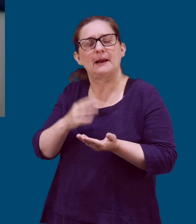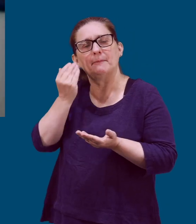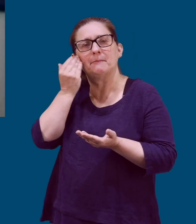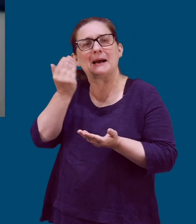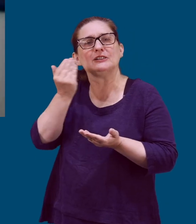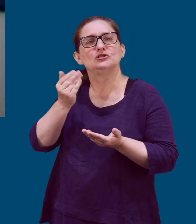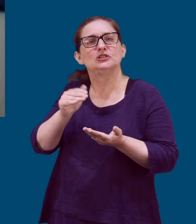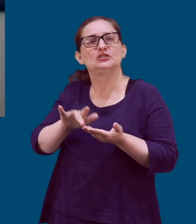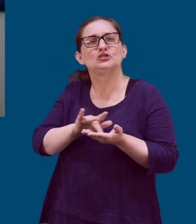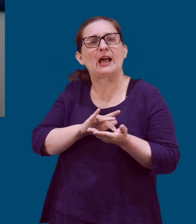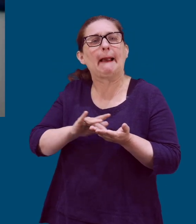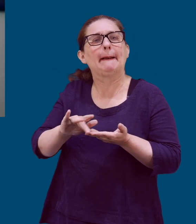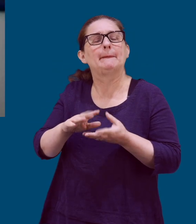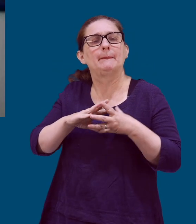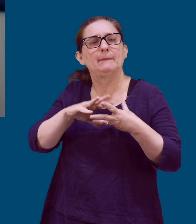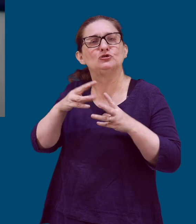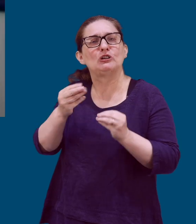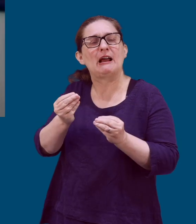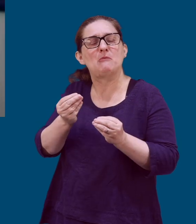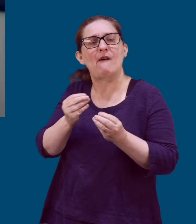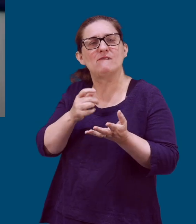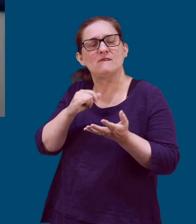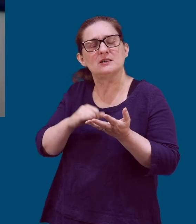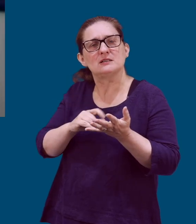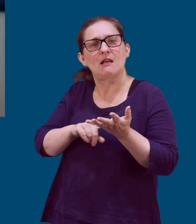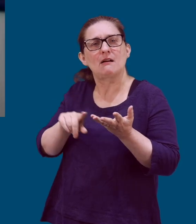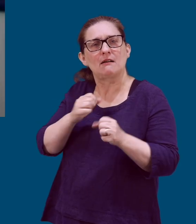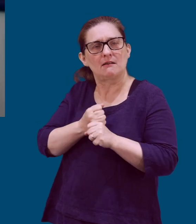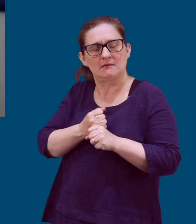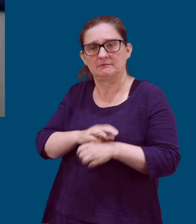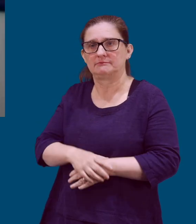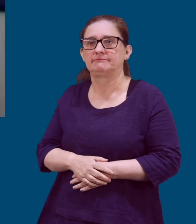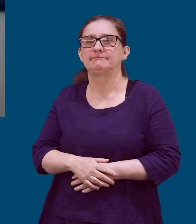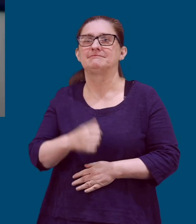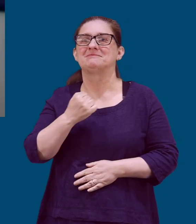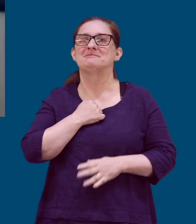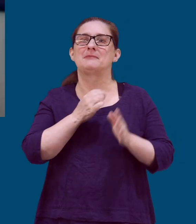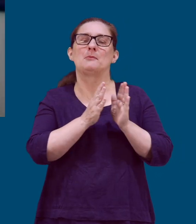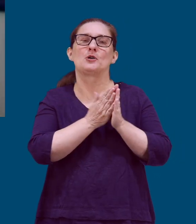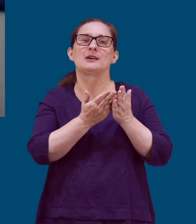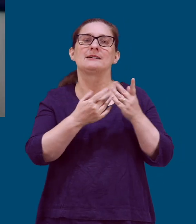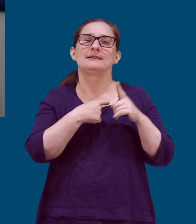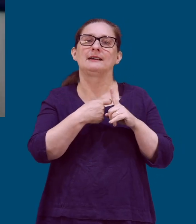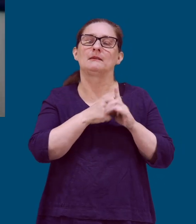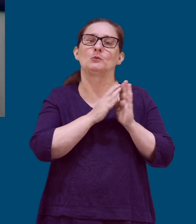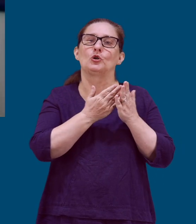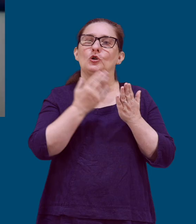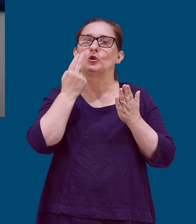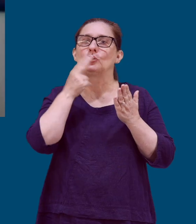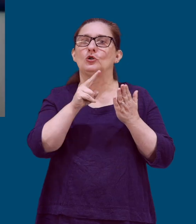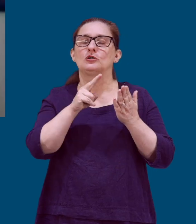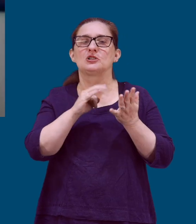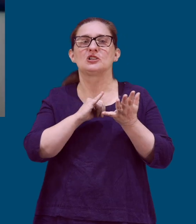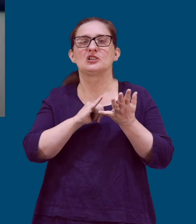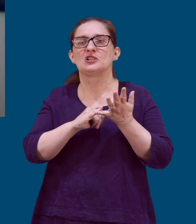So I'm going to be reading from my upcoming book, which is being published by Makina Books in July. It's called